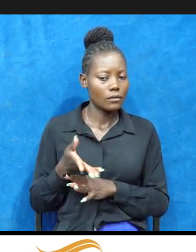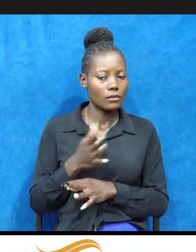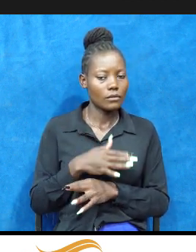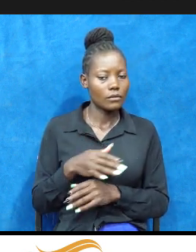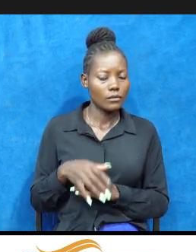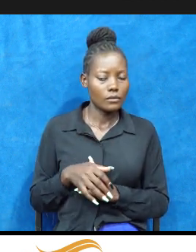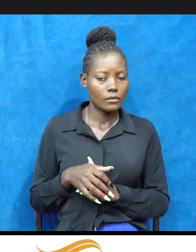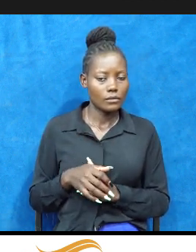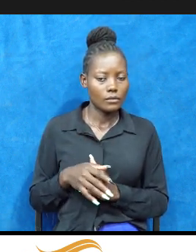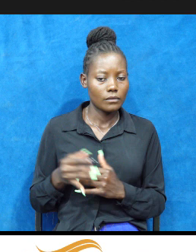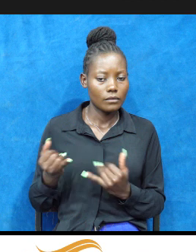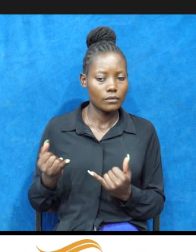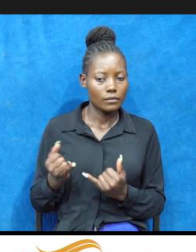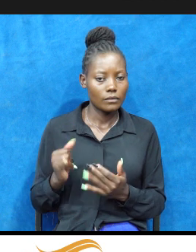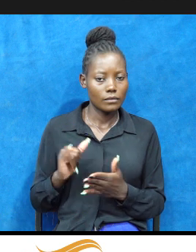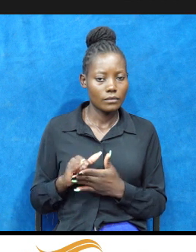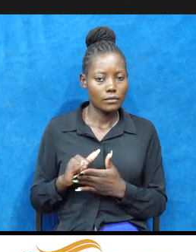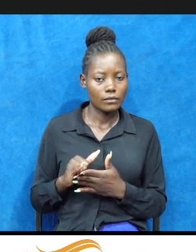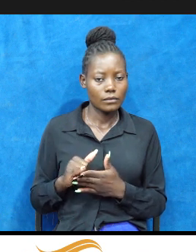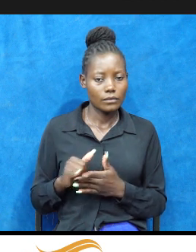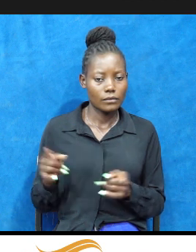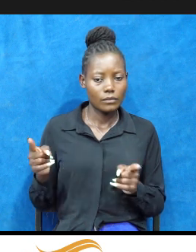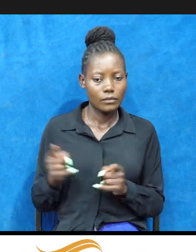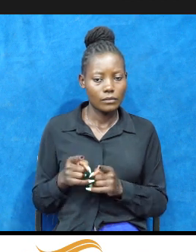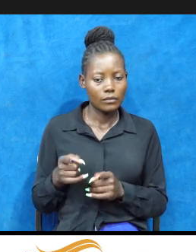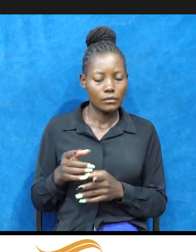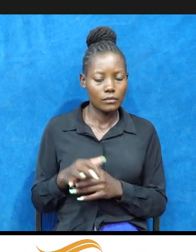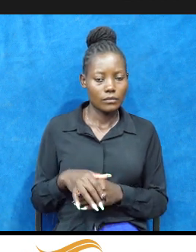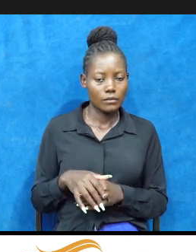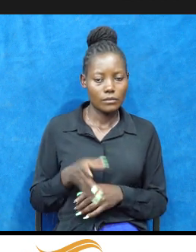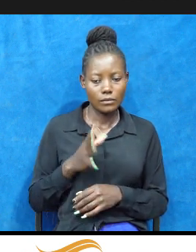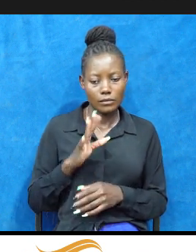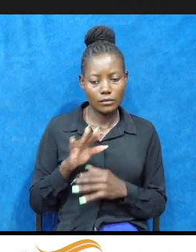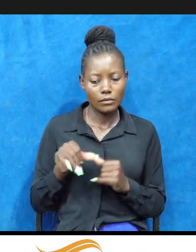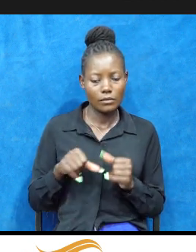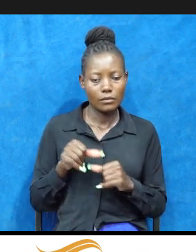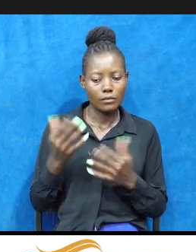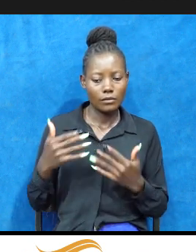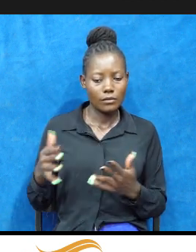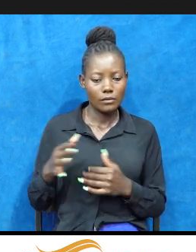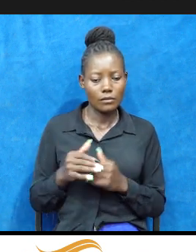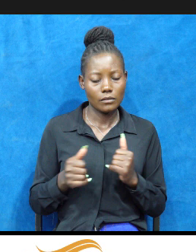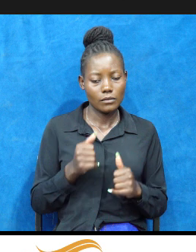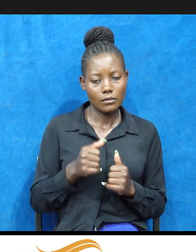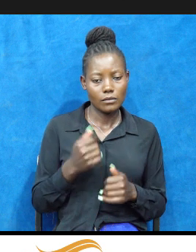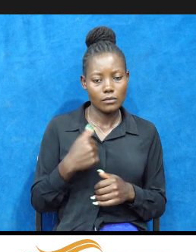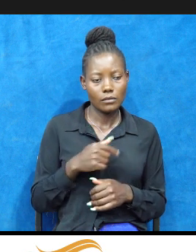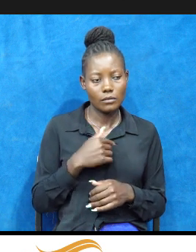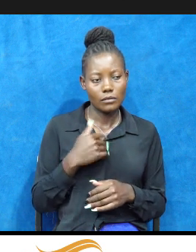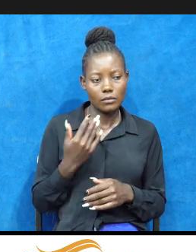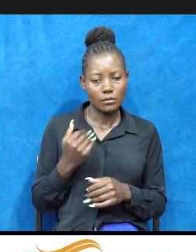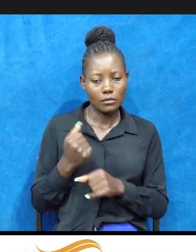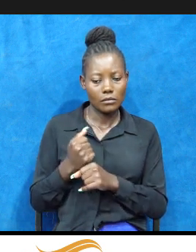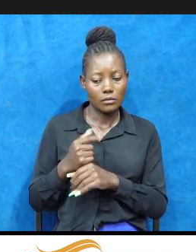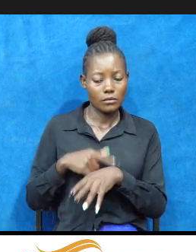So anyway, that's kind of a brief outline of things that I've done with my teams and with myself